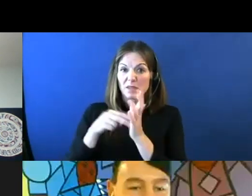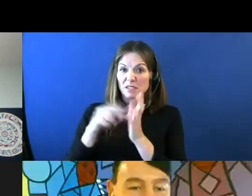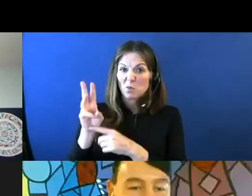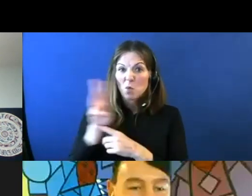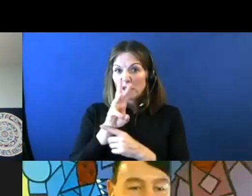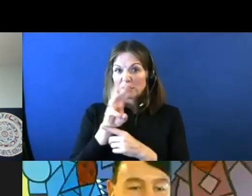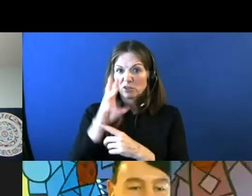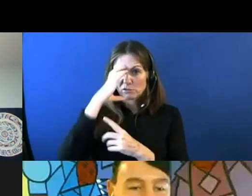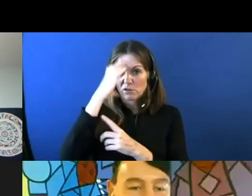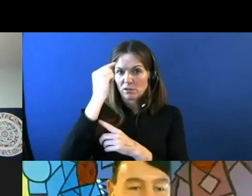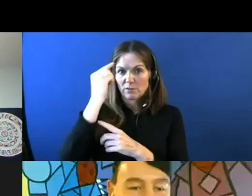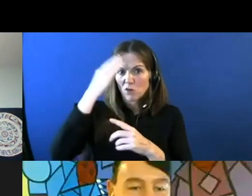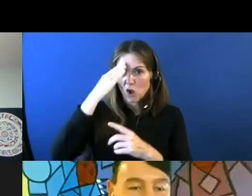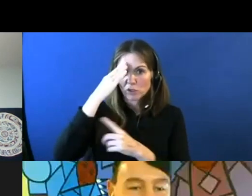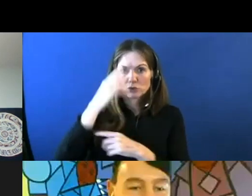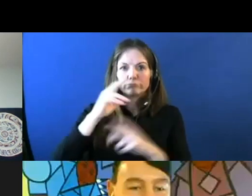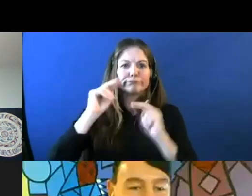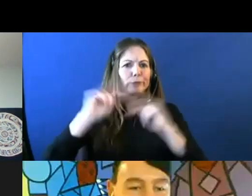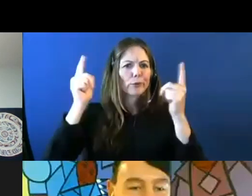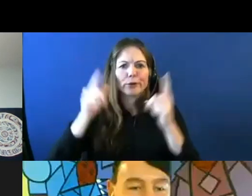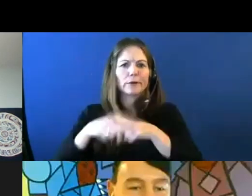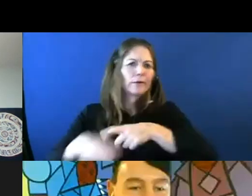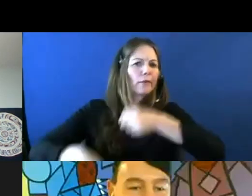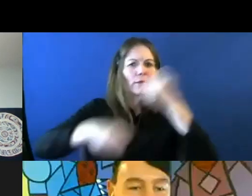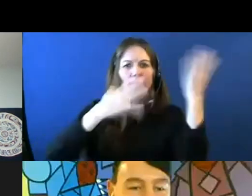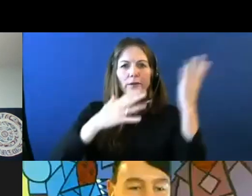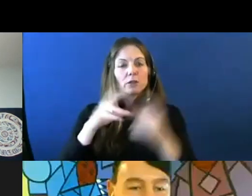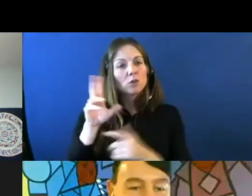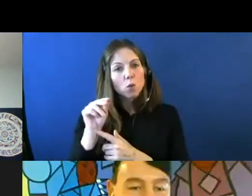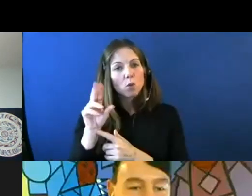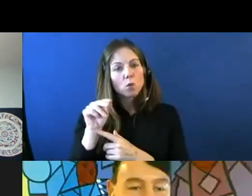but we're really, as